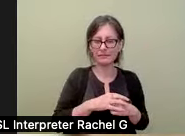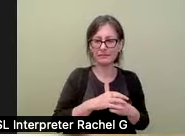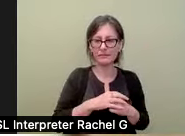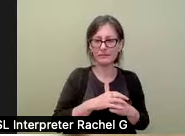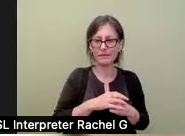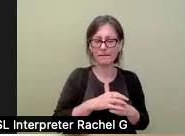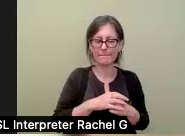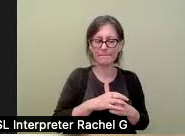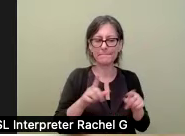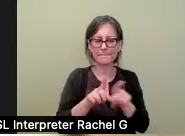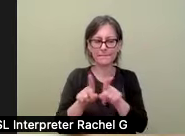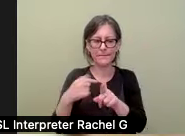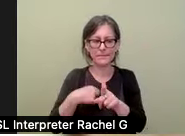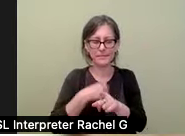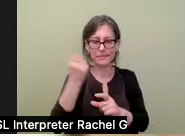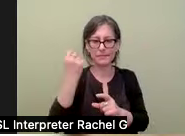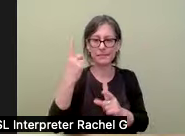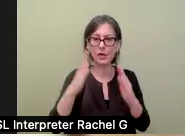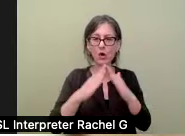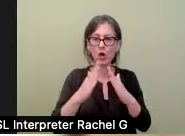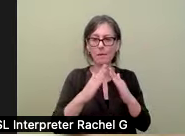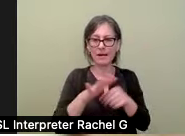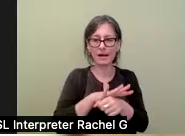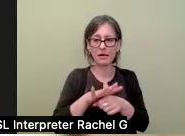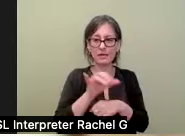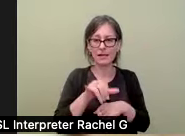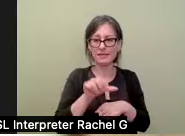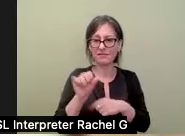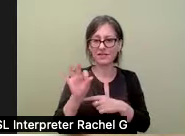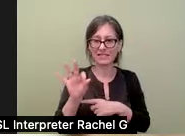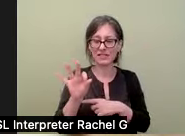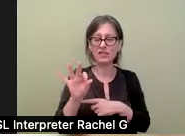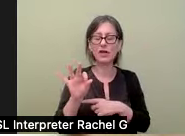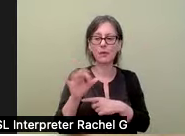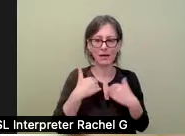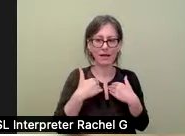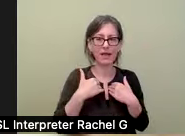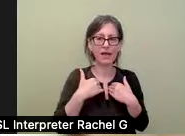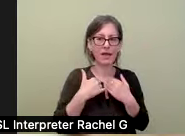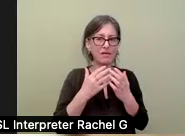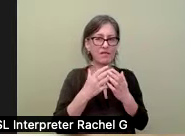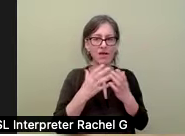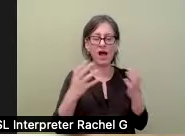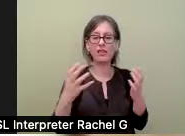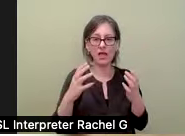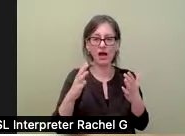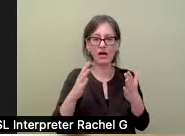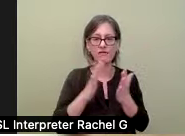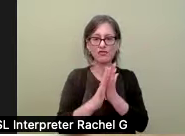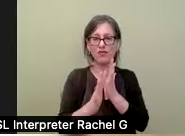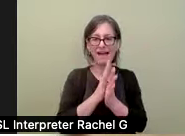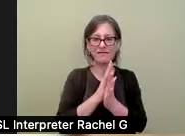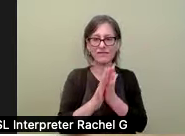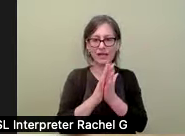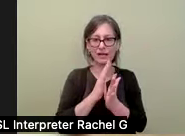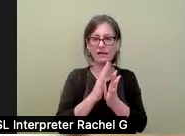We also understand that urban areas such as San Francisco have a tremendous number of traffic signs. And so our